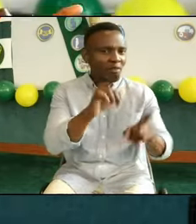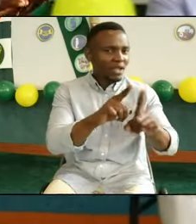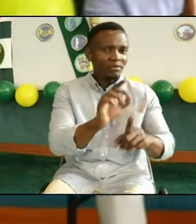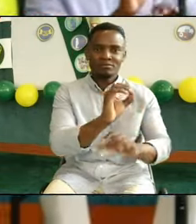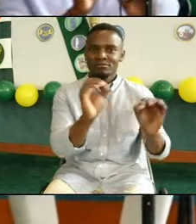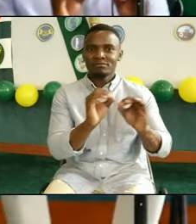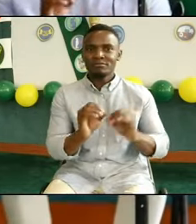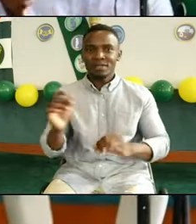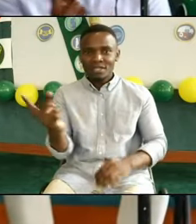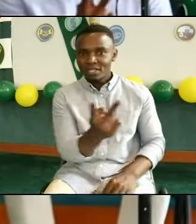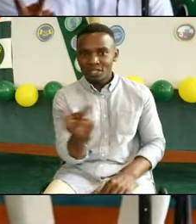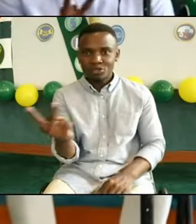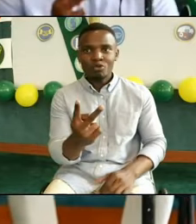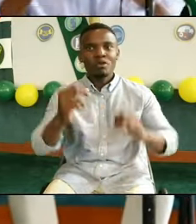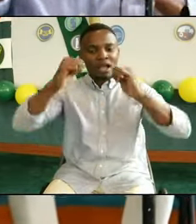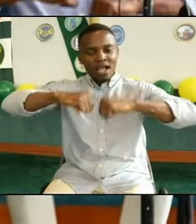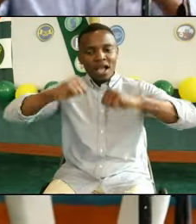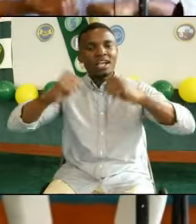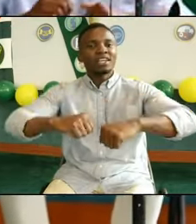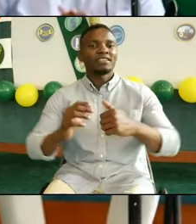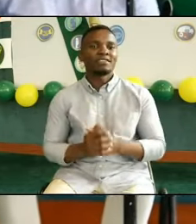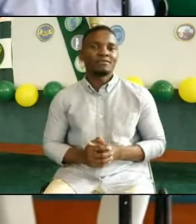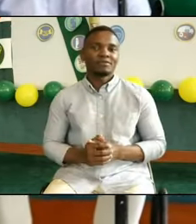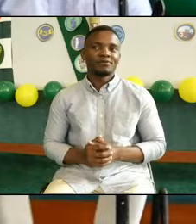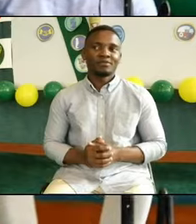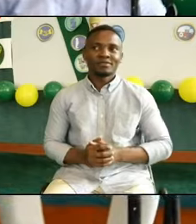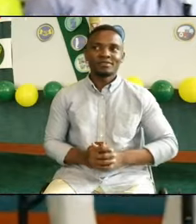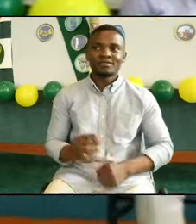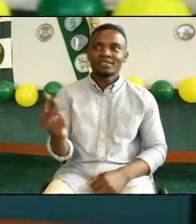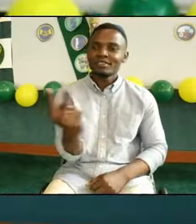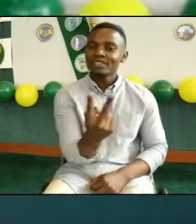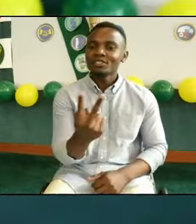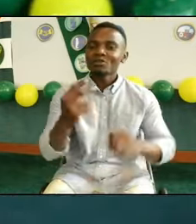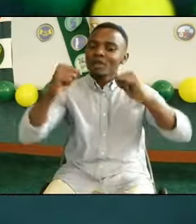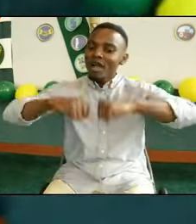went into agreement. Are we together here? Are we all together?